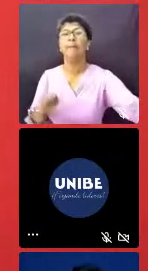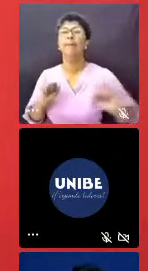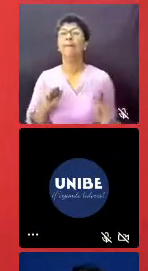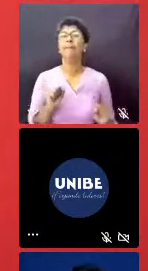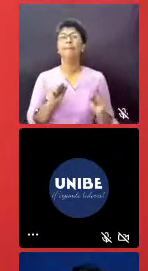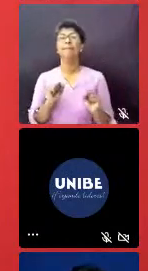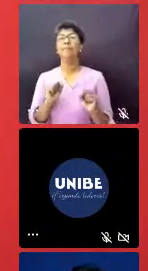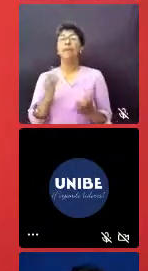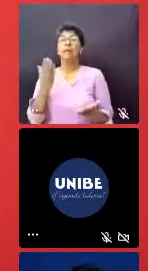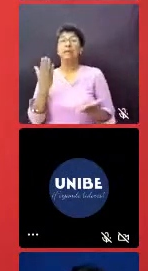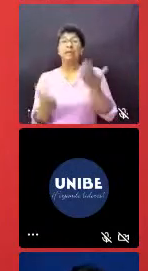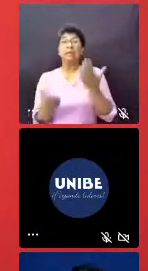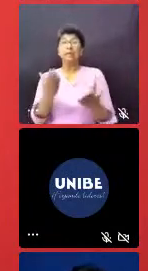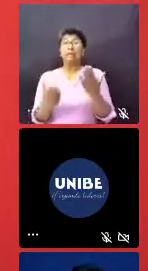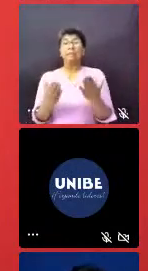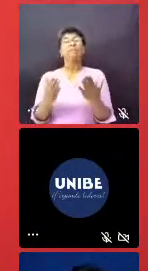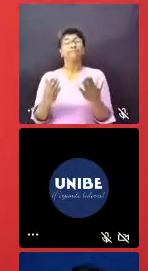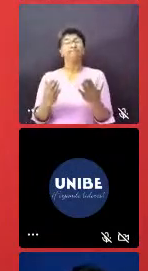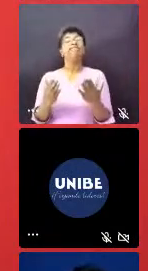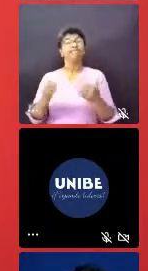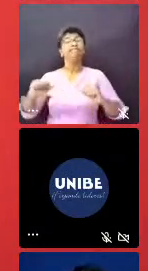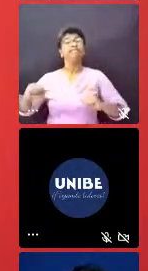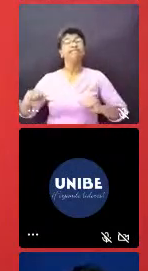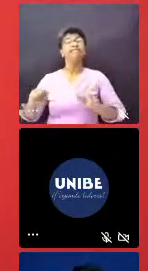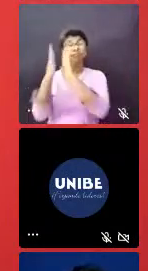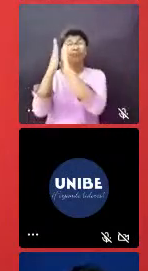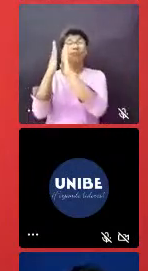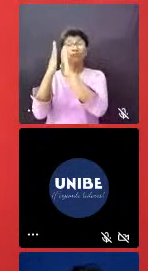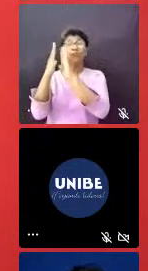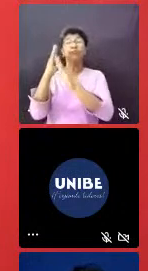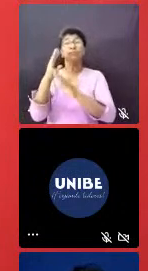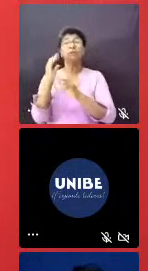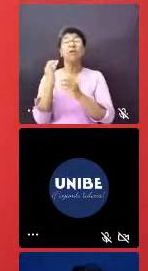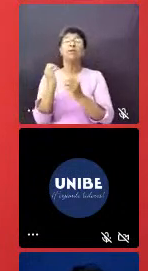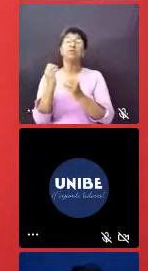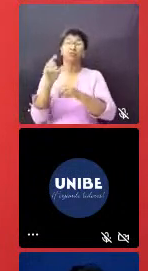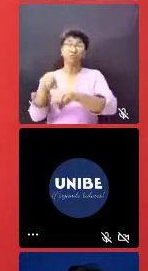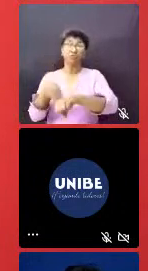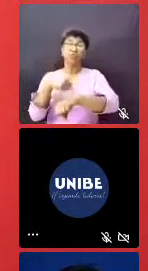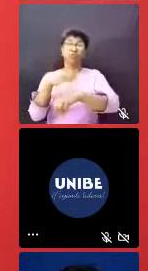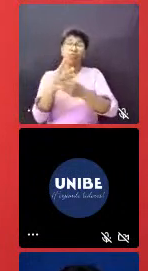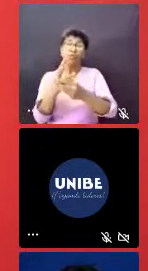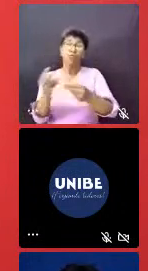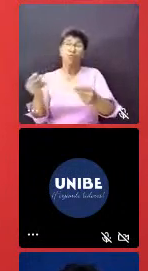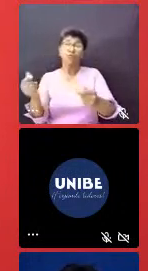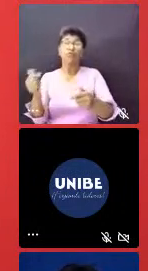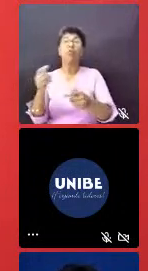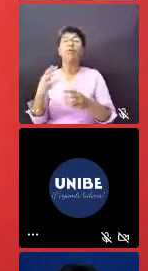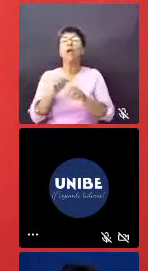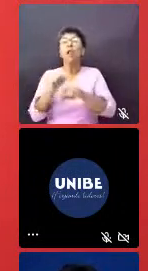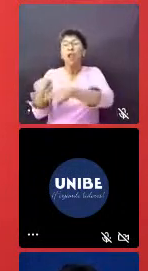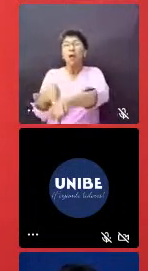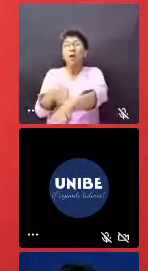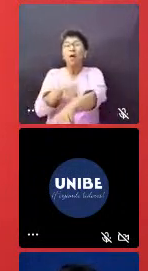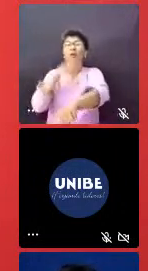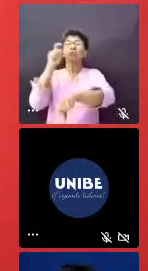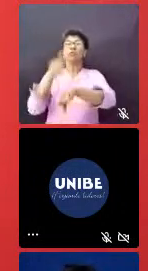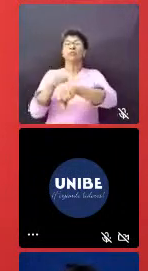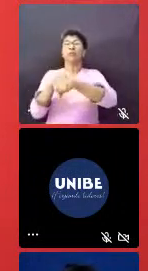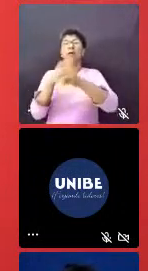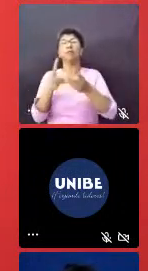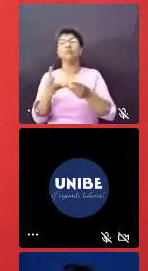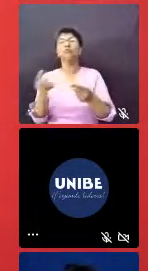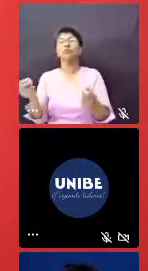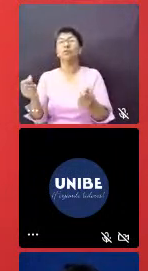it seems to be a very challenging solution for a long-term solution. So we are still looking